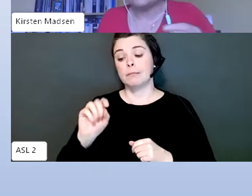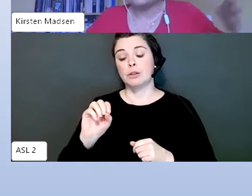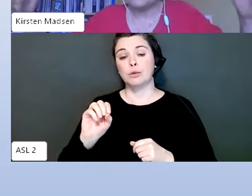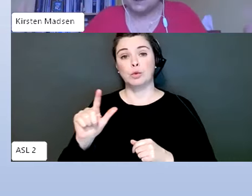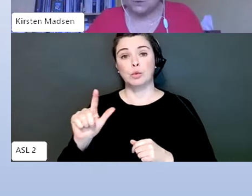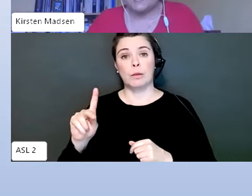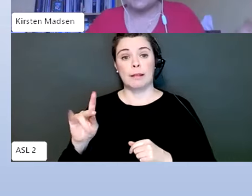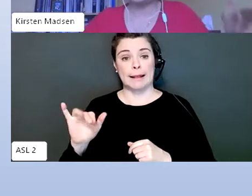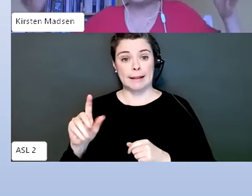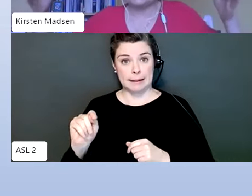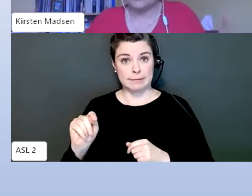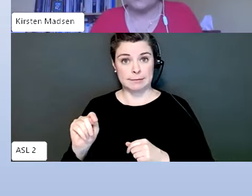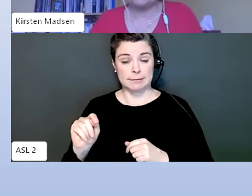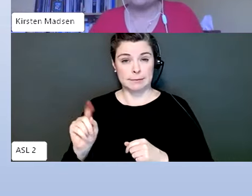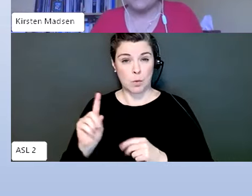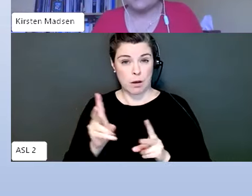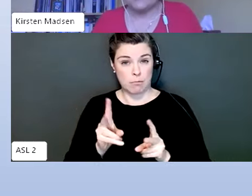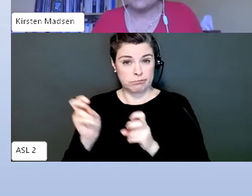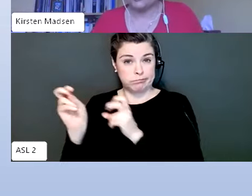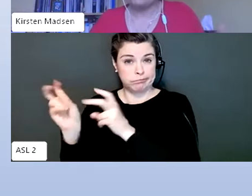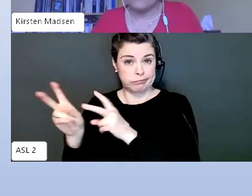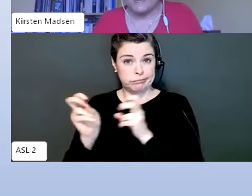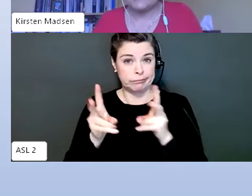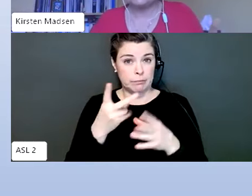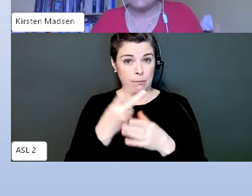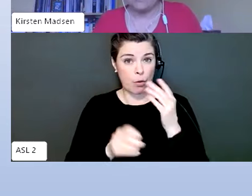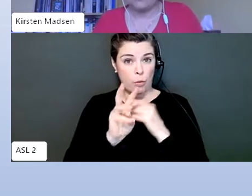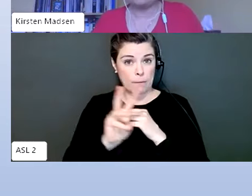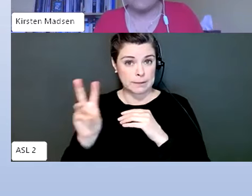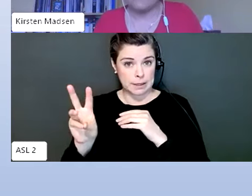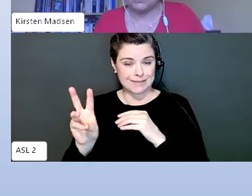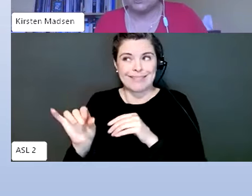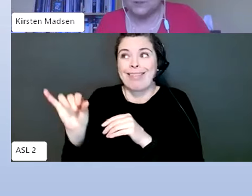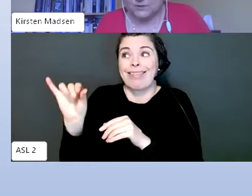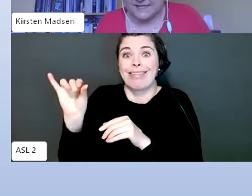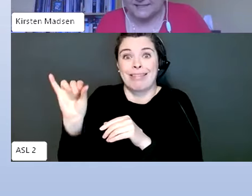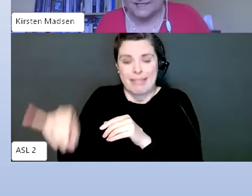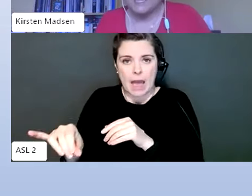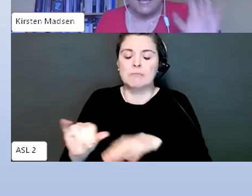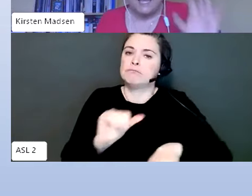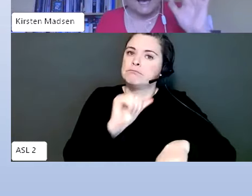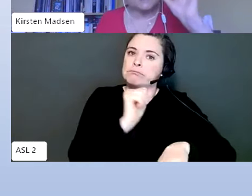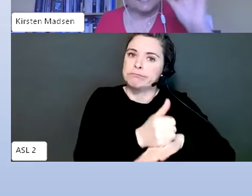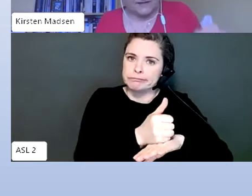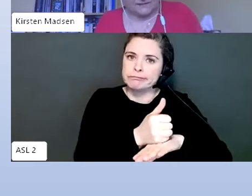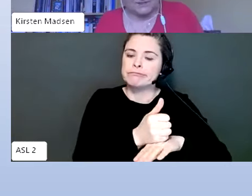are the toolkits that we're implementing right now, that version of the toolkit. Again, it's available in English